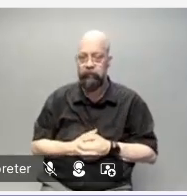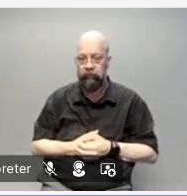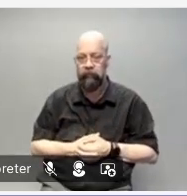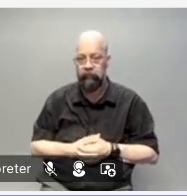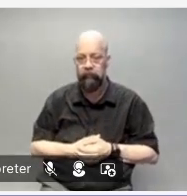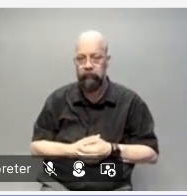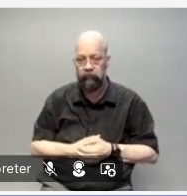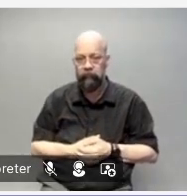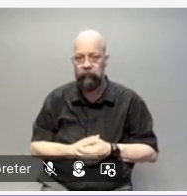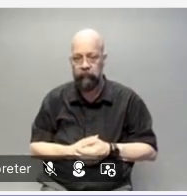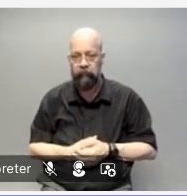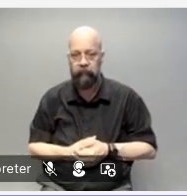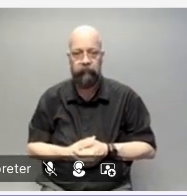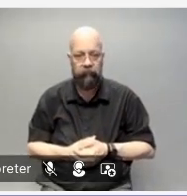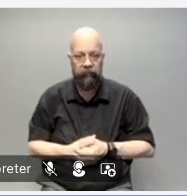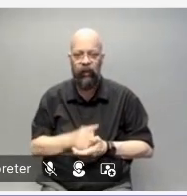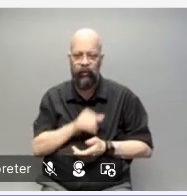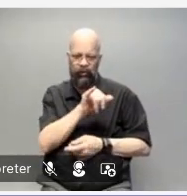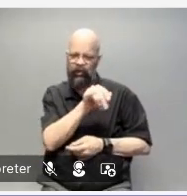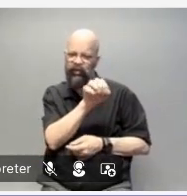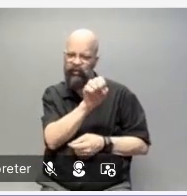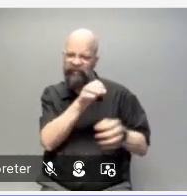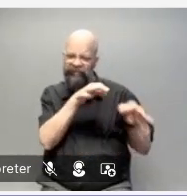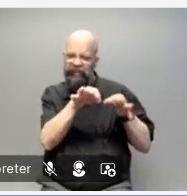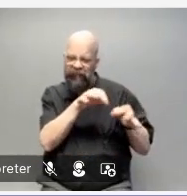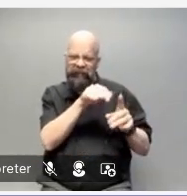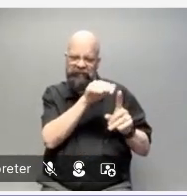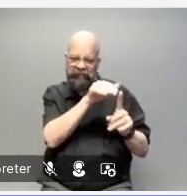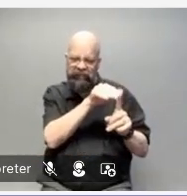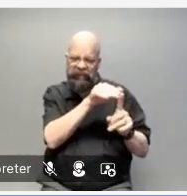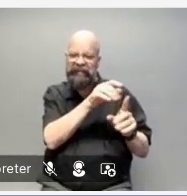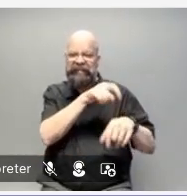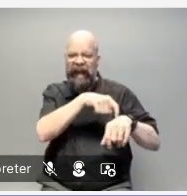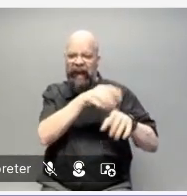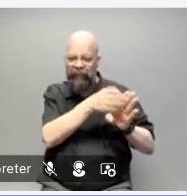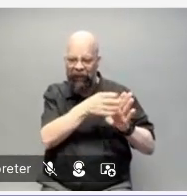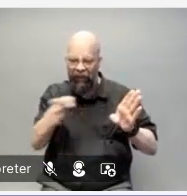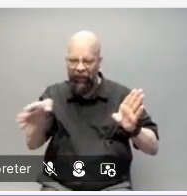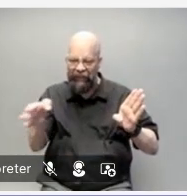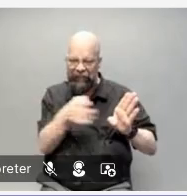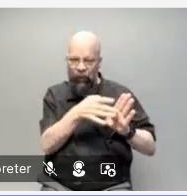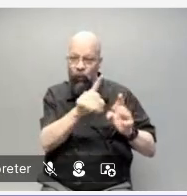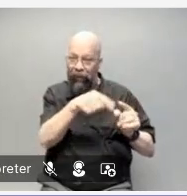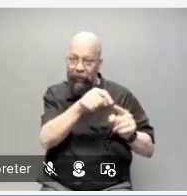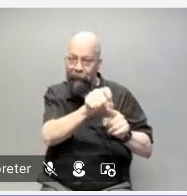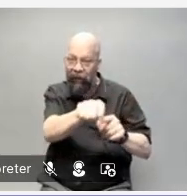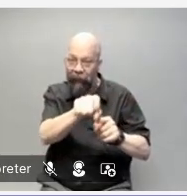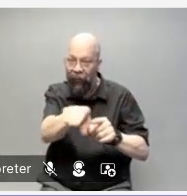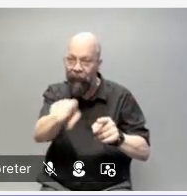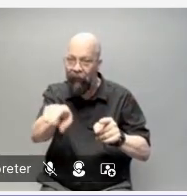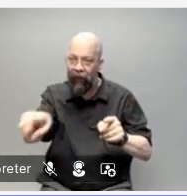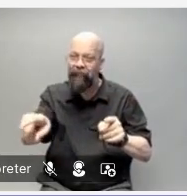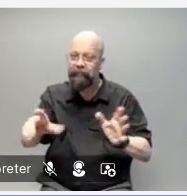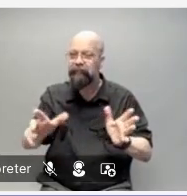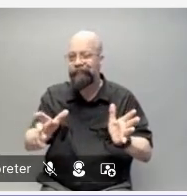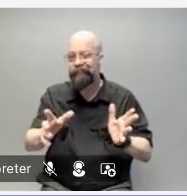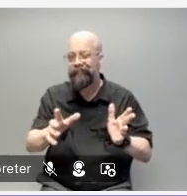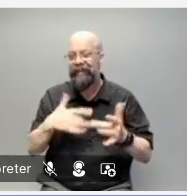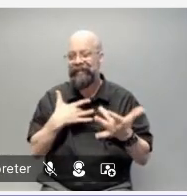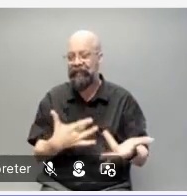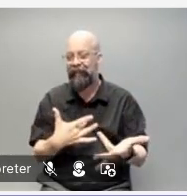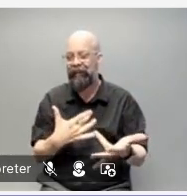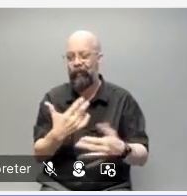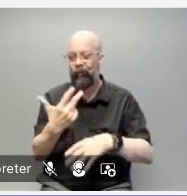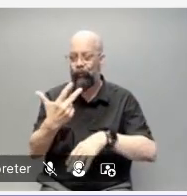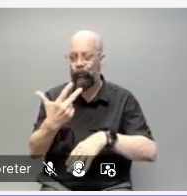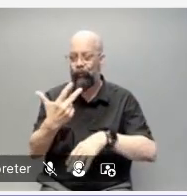covered notifications timeline for PSPS a couple minutes ago, and those notifications typically do start 3 days